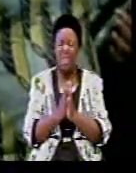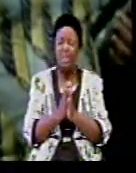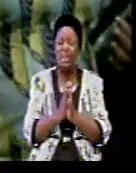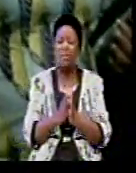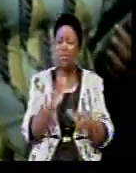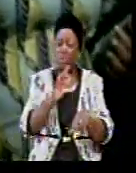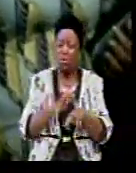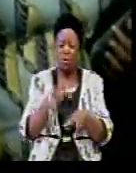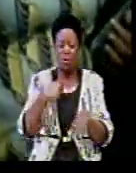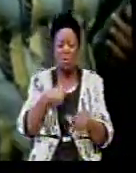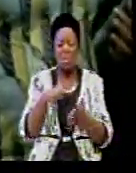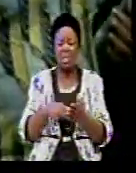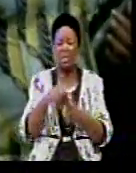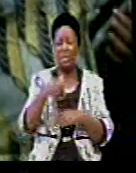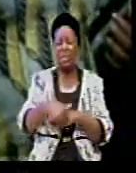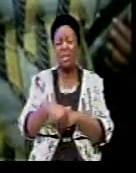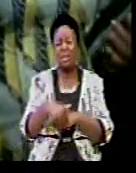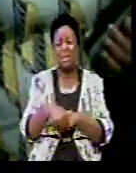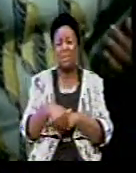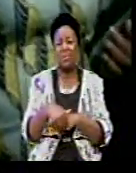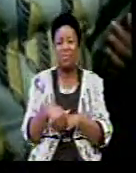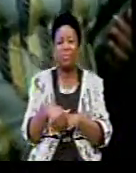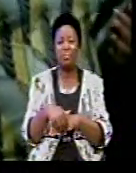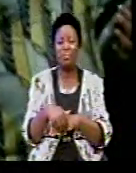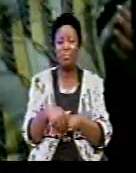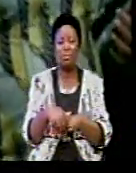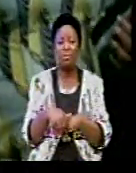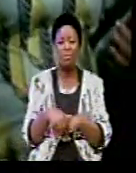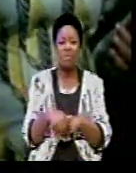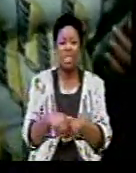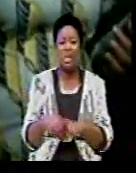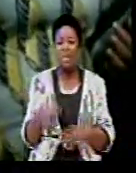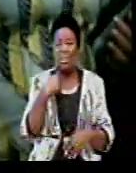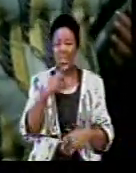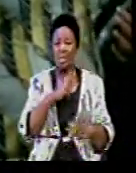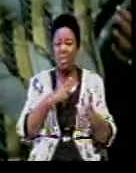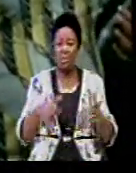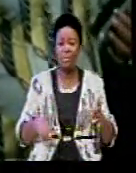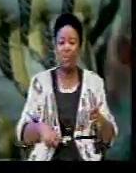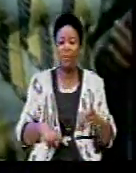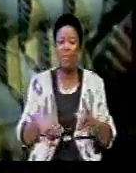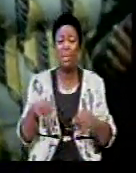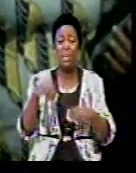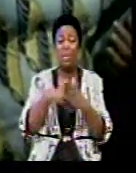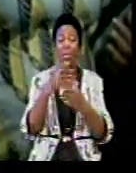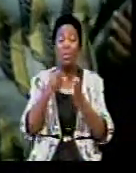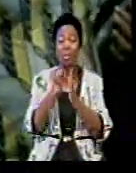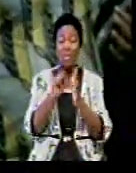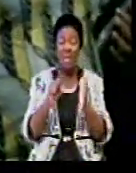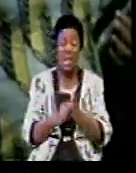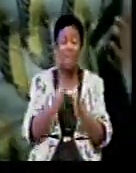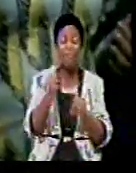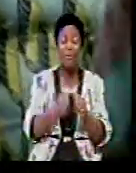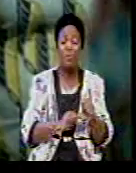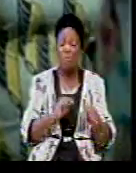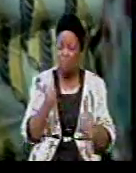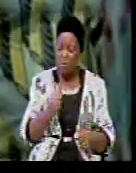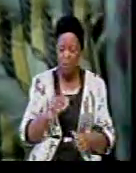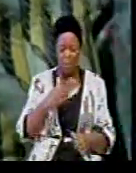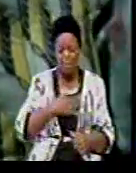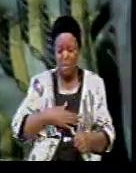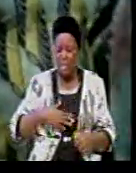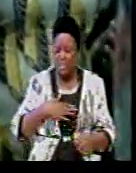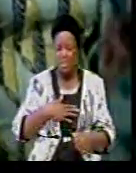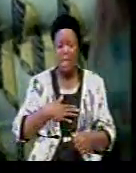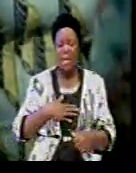there. The Lord is touching you. Tonight is for you. Tonight is for you.